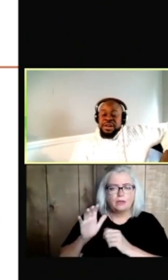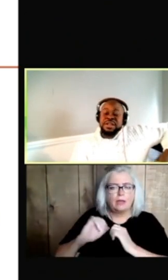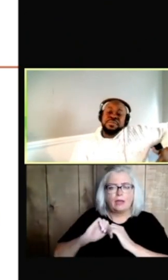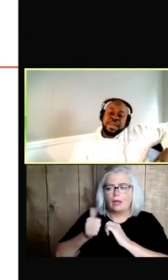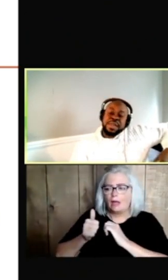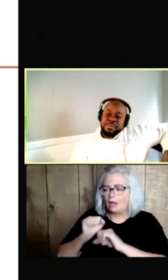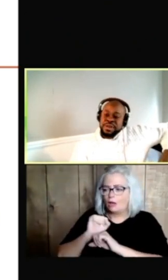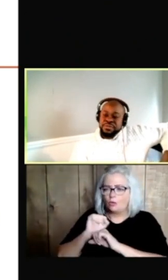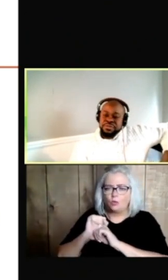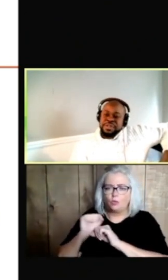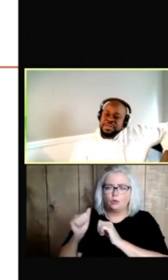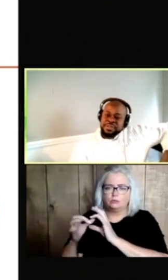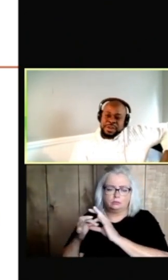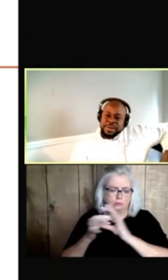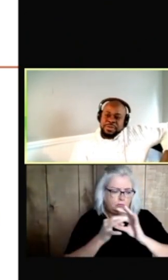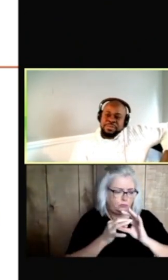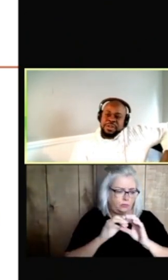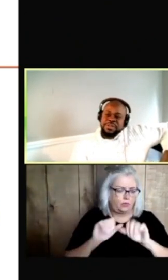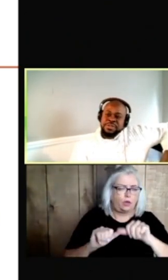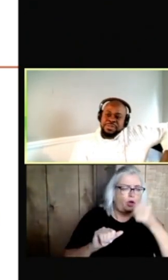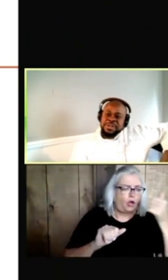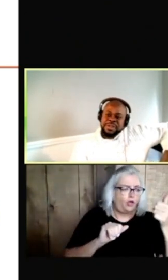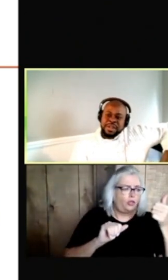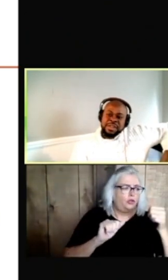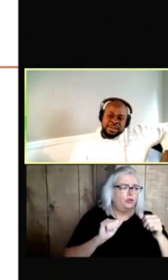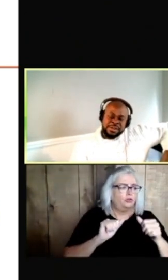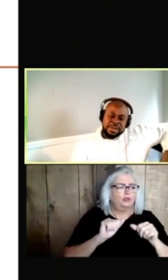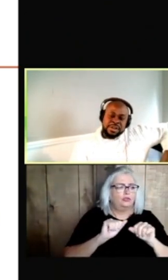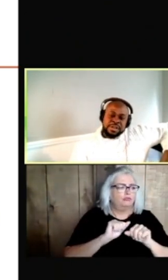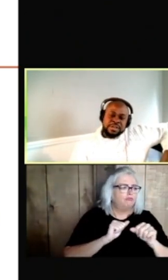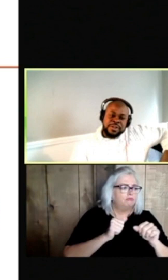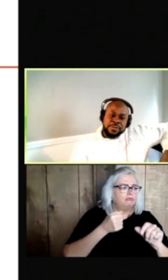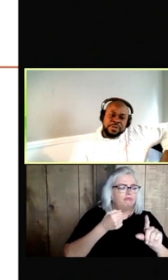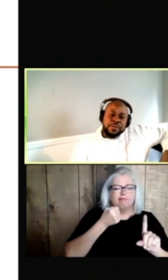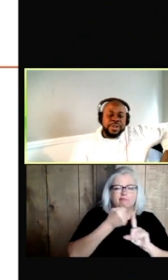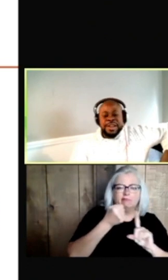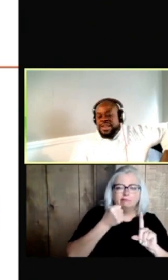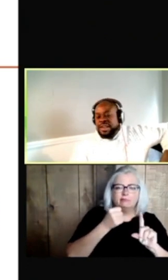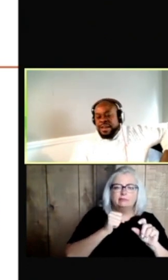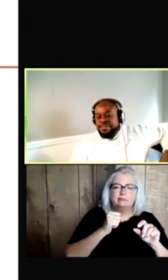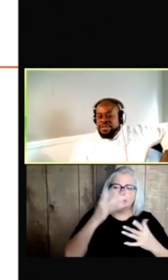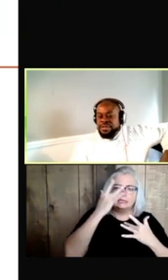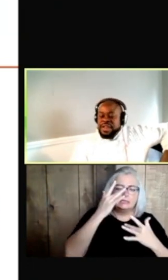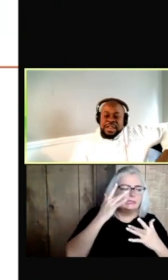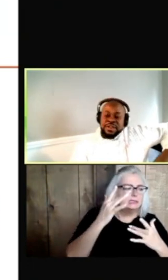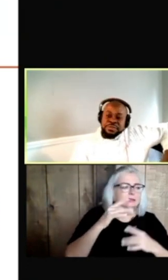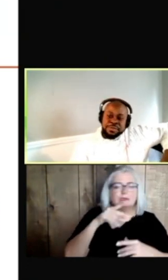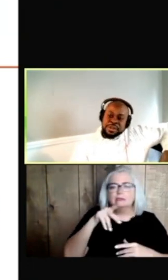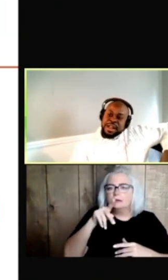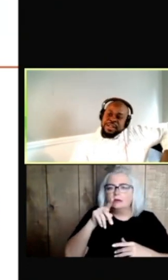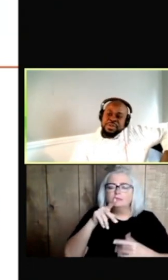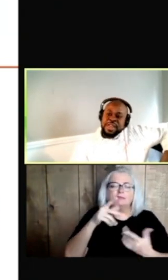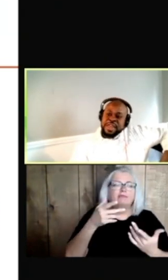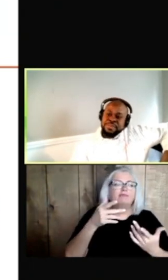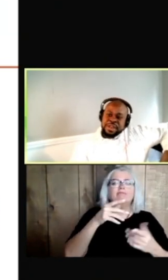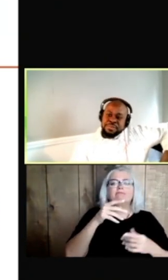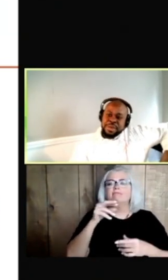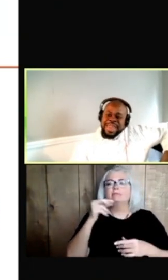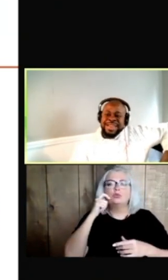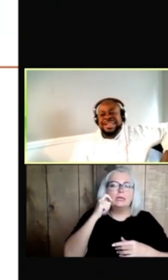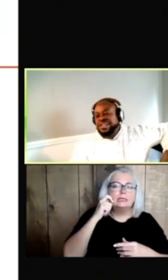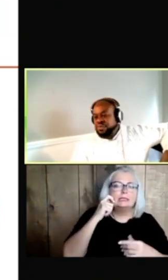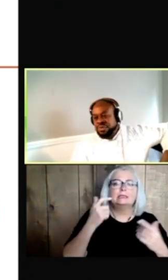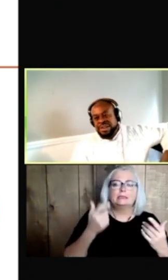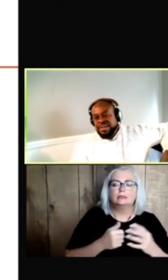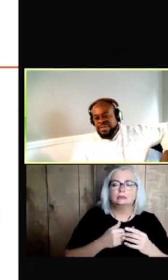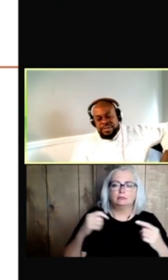tandem with the other pandemic of racism that I'm going to be describing today here. So COVID-19 happens, it interrupts a lot of what's happening in